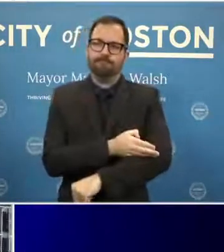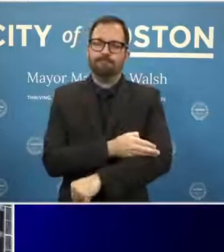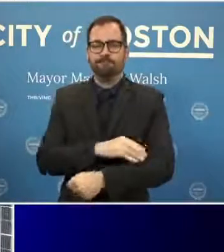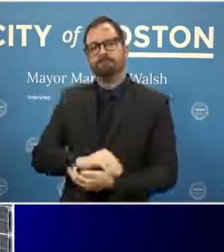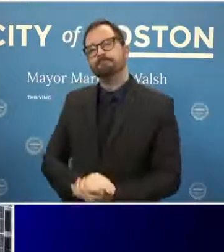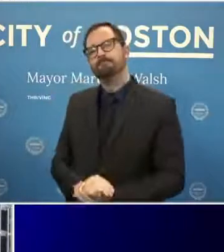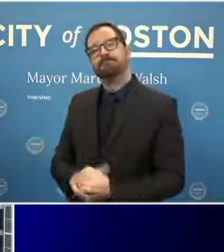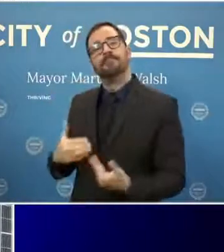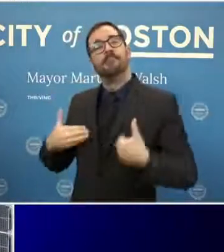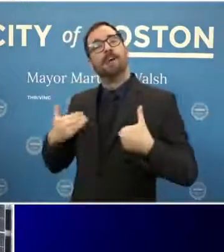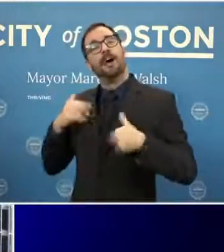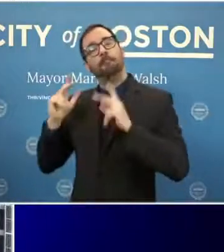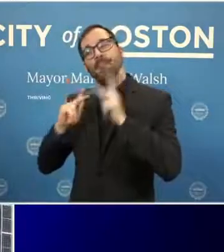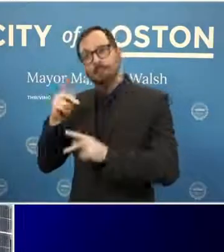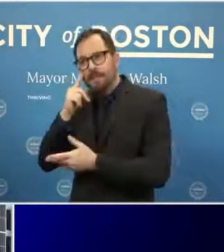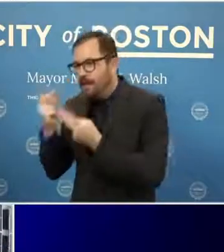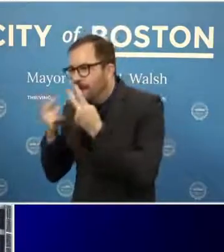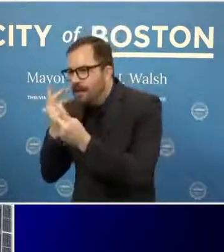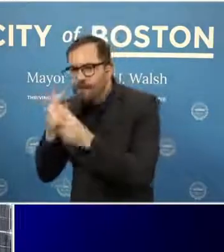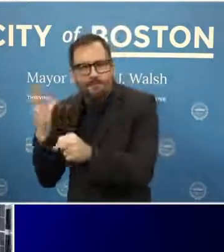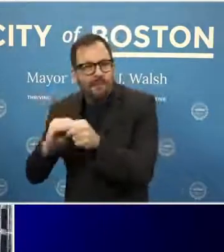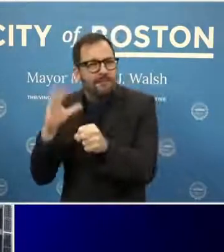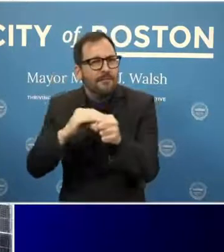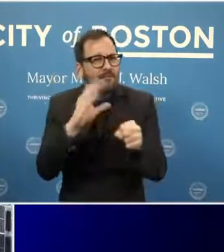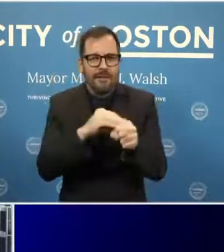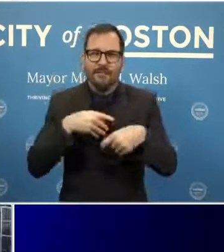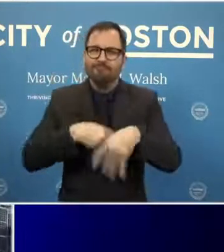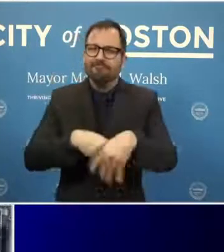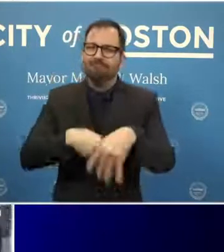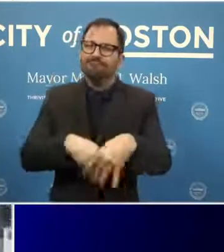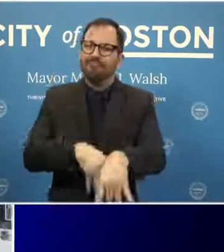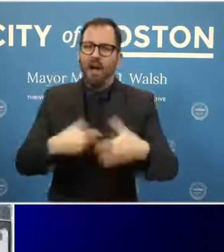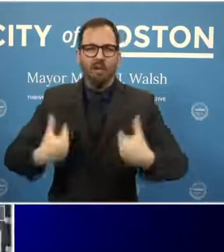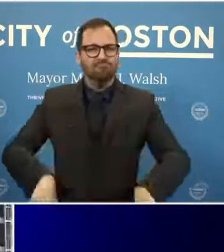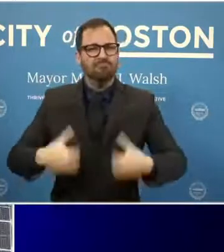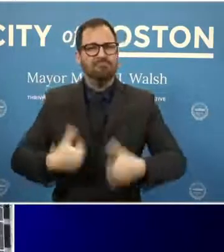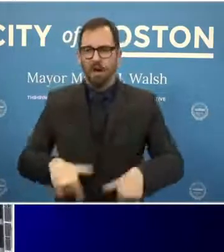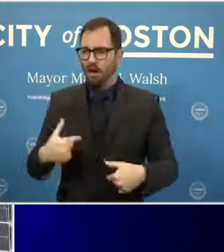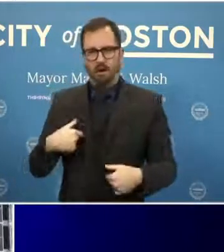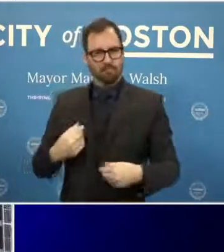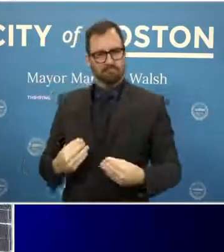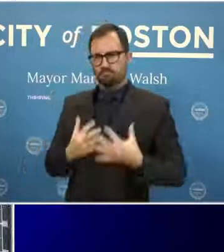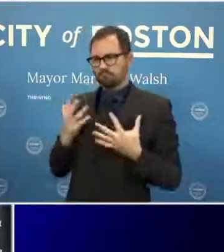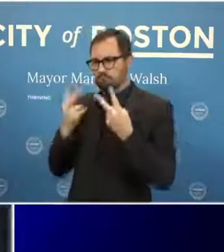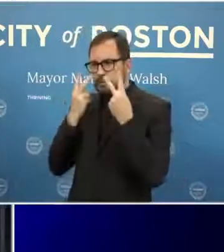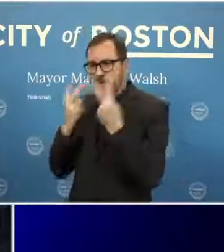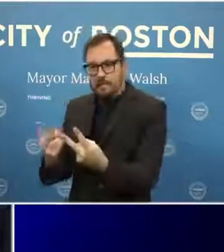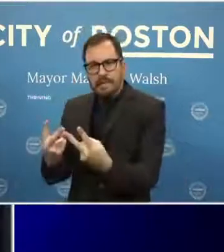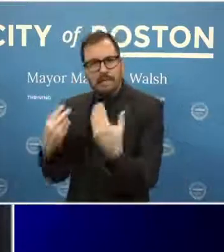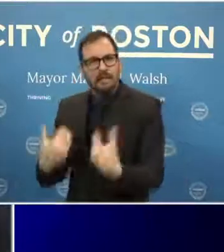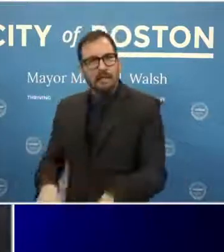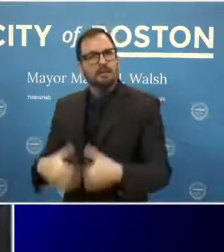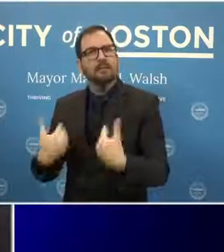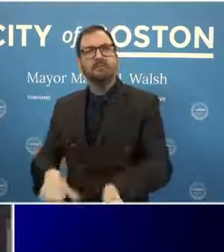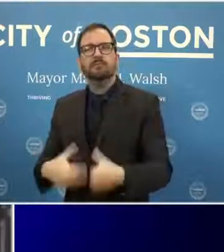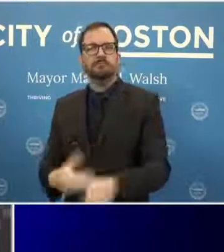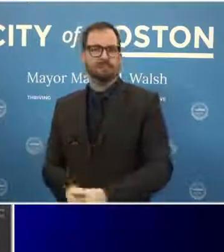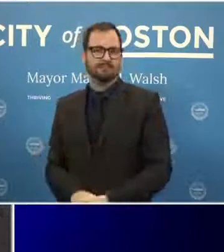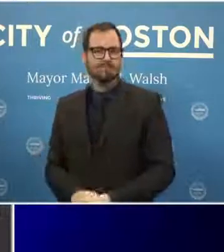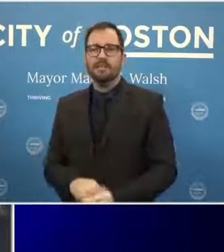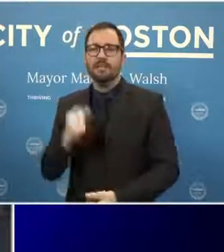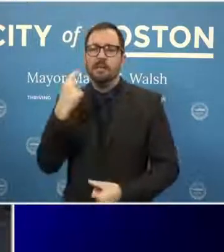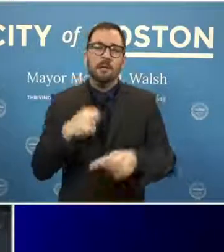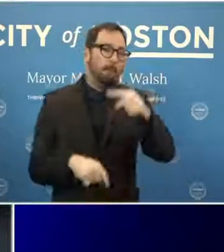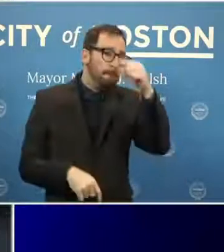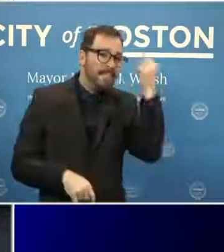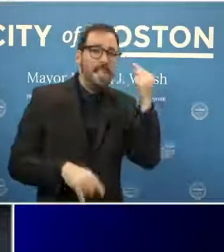watch them on the front lines. Not just black youth and Latino youth, but all youth out there yelling Black Lives Matter.